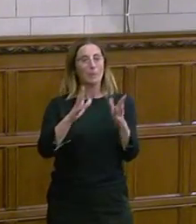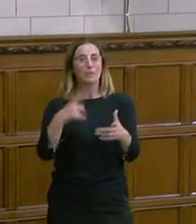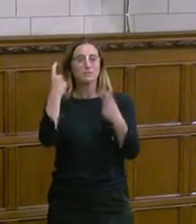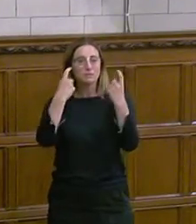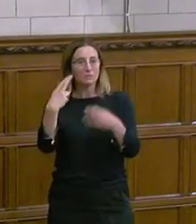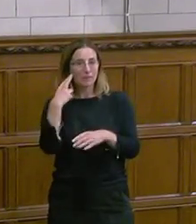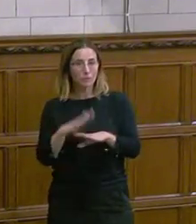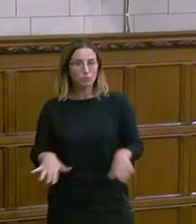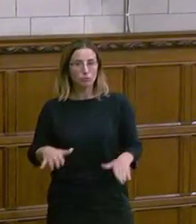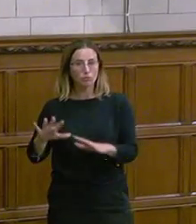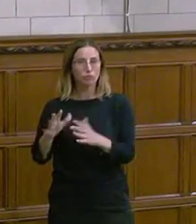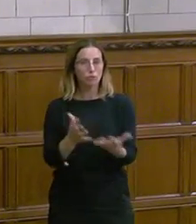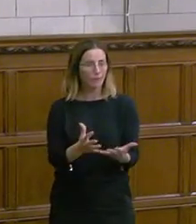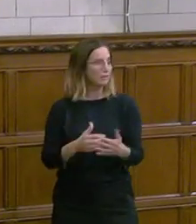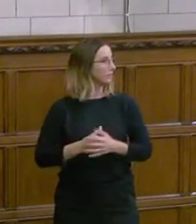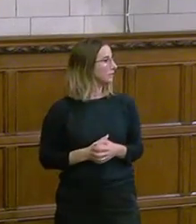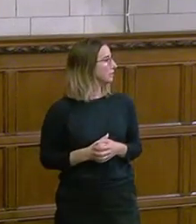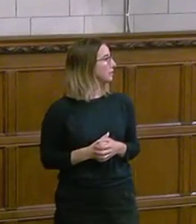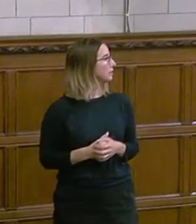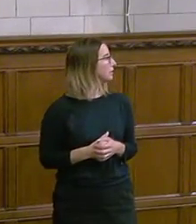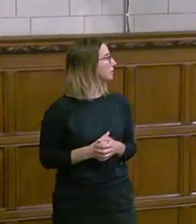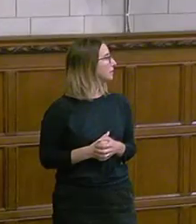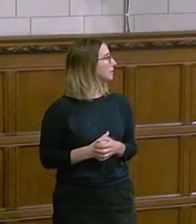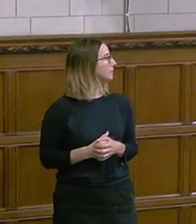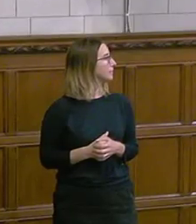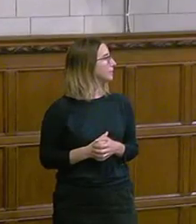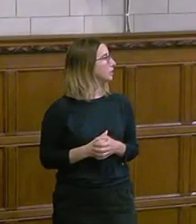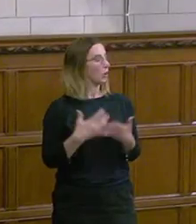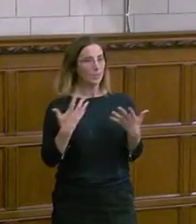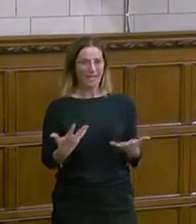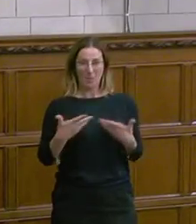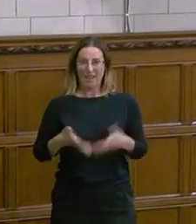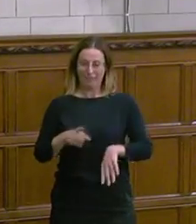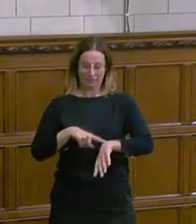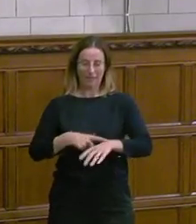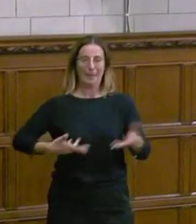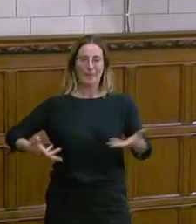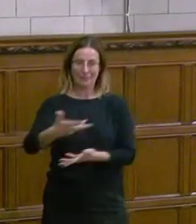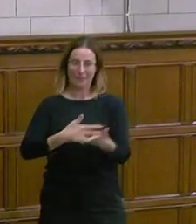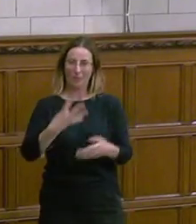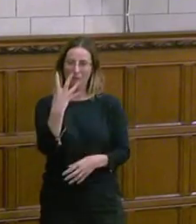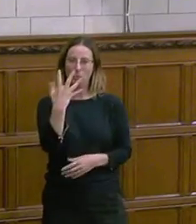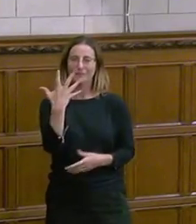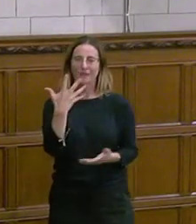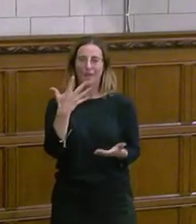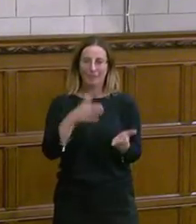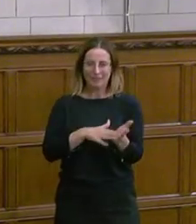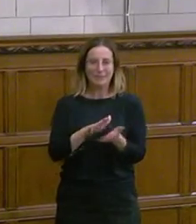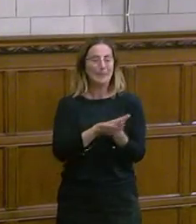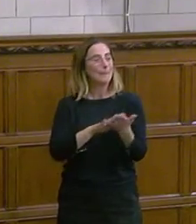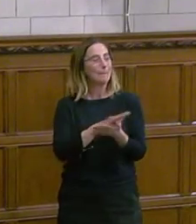Right, there are 8 people standing. There is 45 minutes, so I'm not going to impose a time